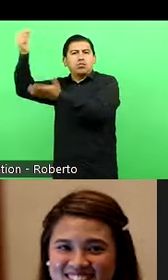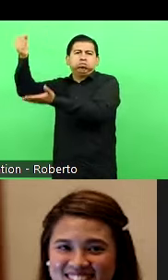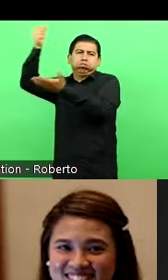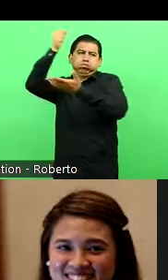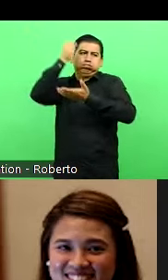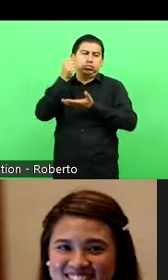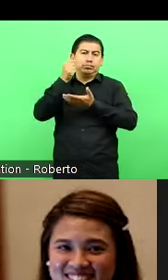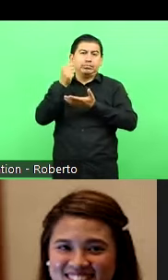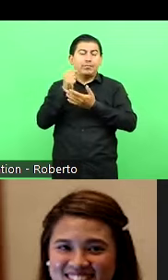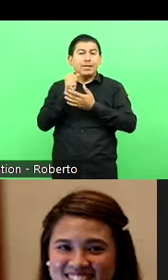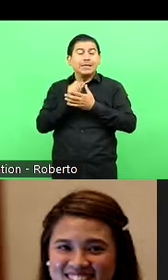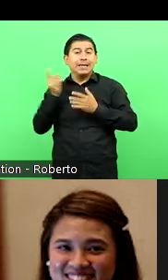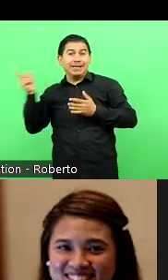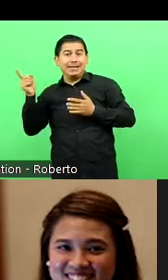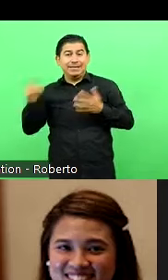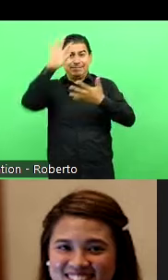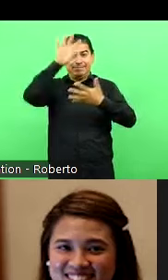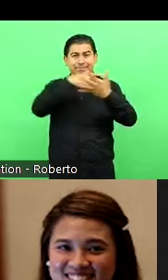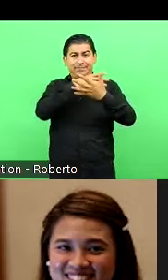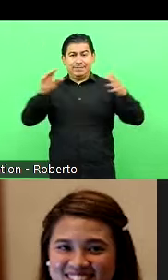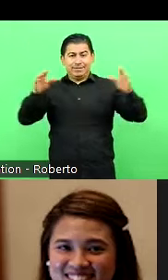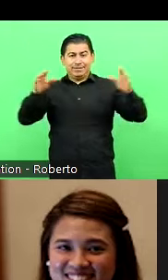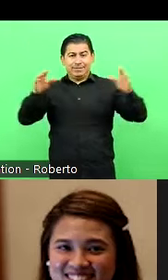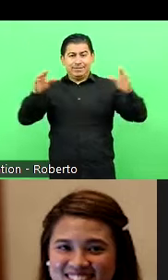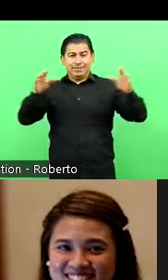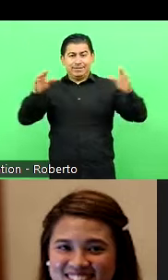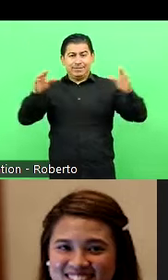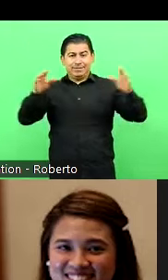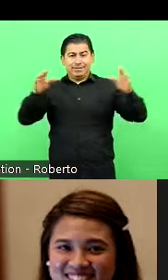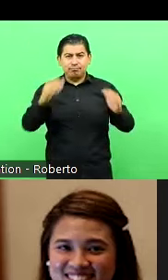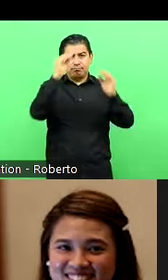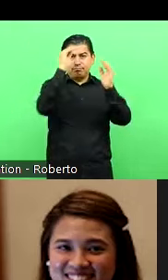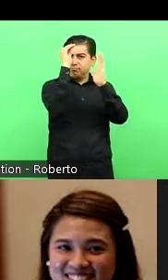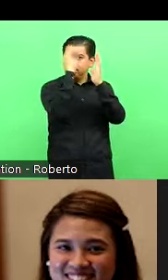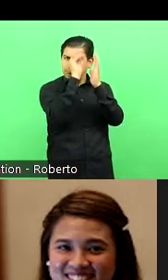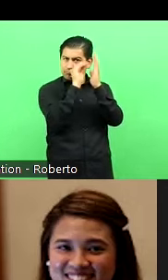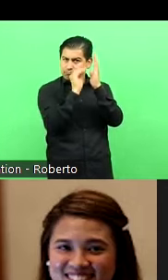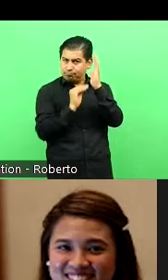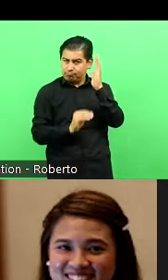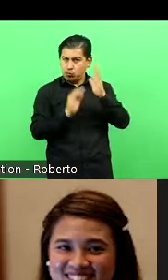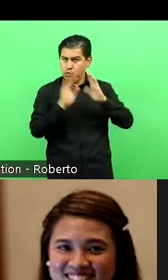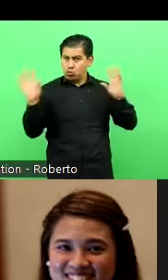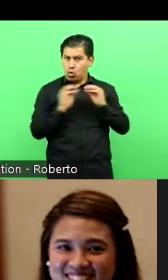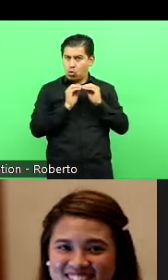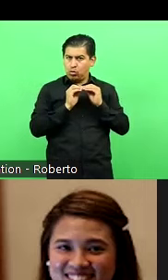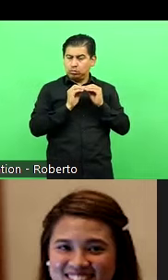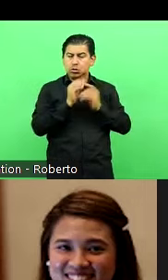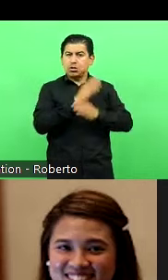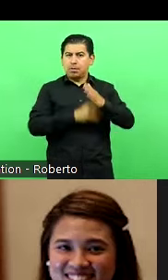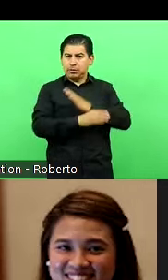conduct of carrying out implementation of trainings, provision of assistive devices,